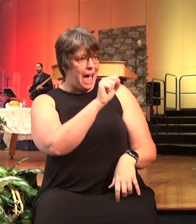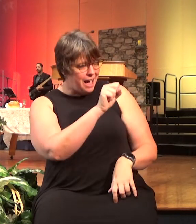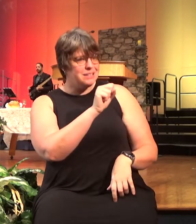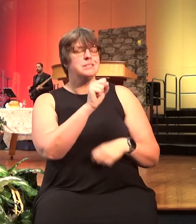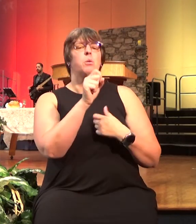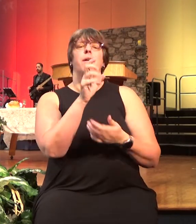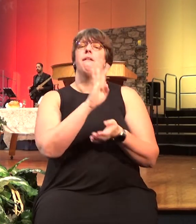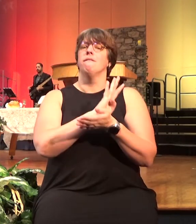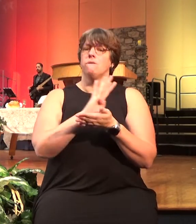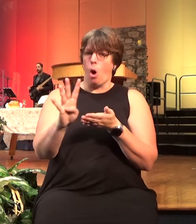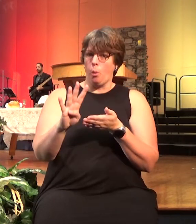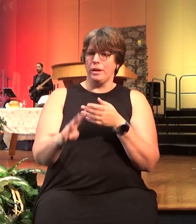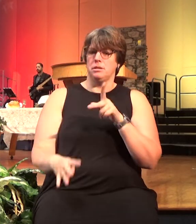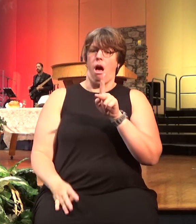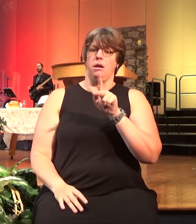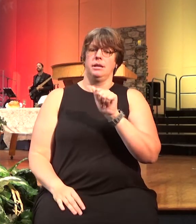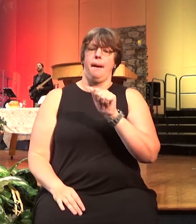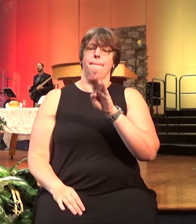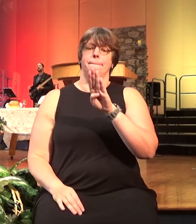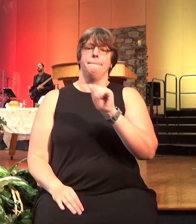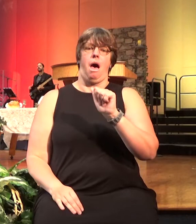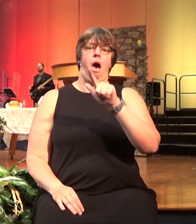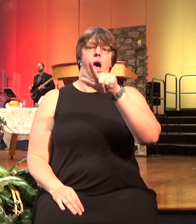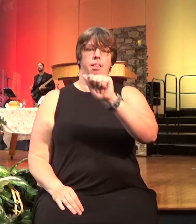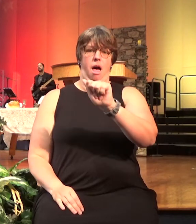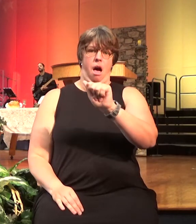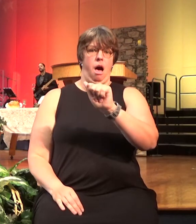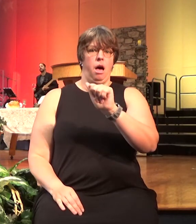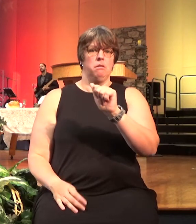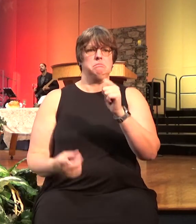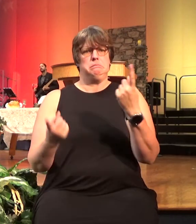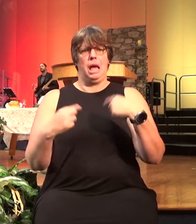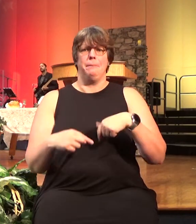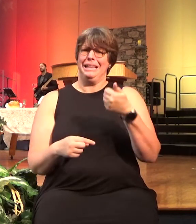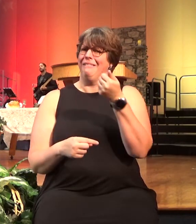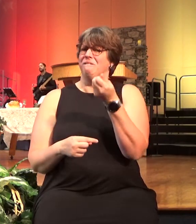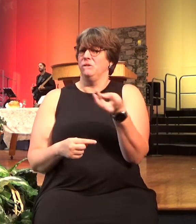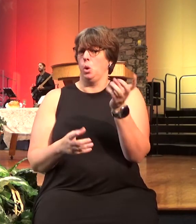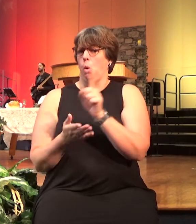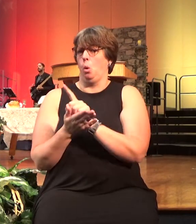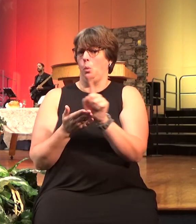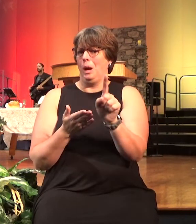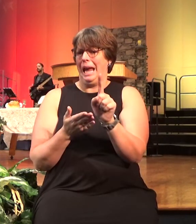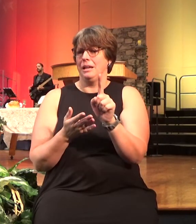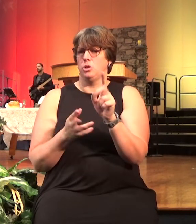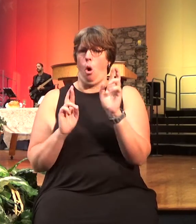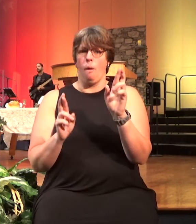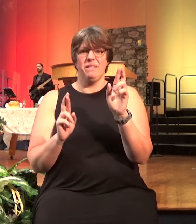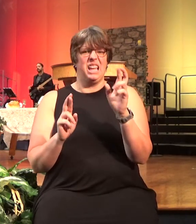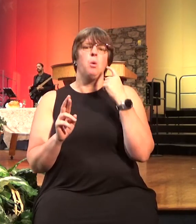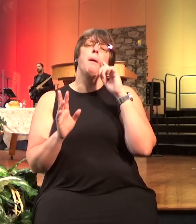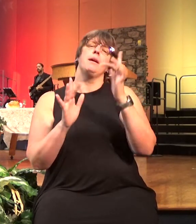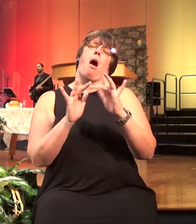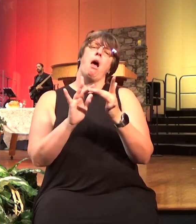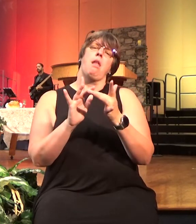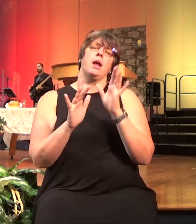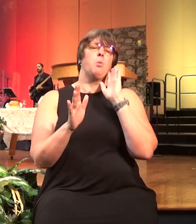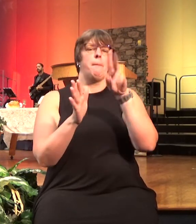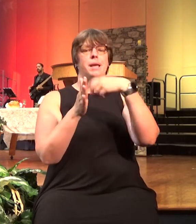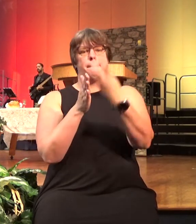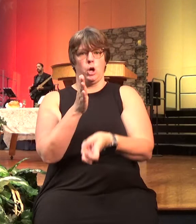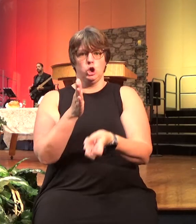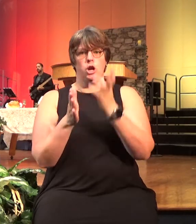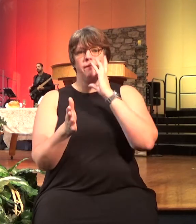treat. We're so grateful for each one of you. If you are brand new to Mile High Church, please know that we would love to make a